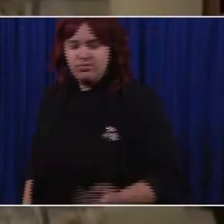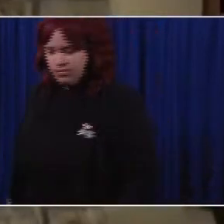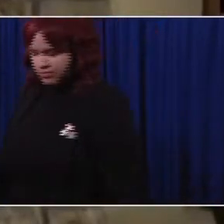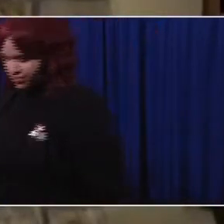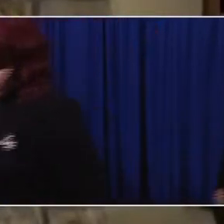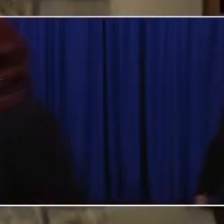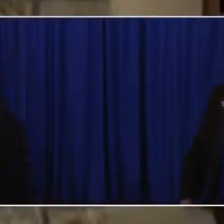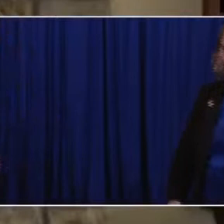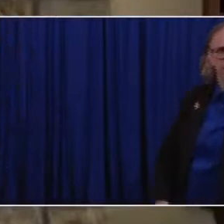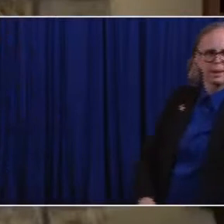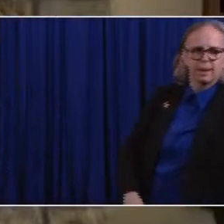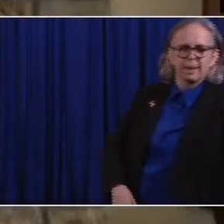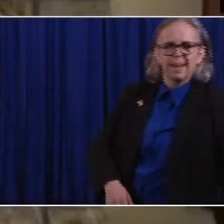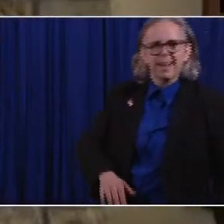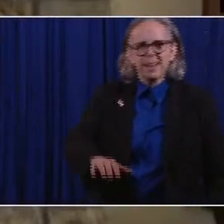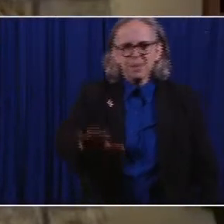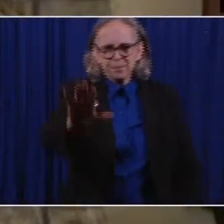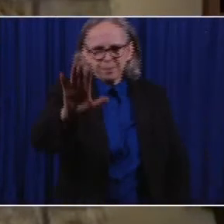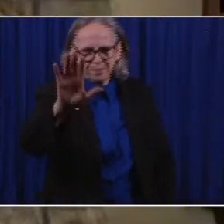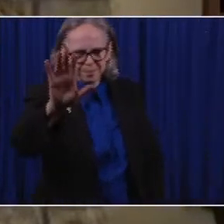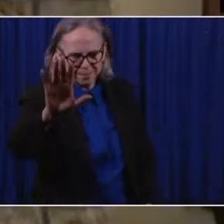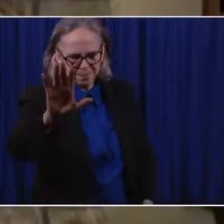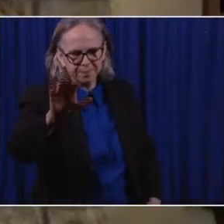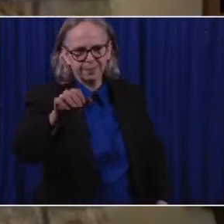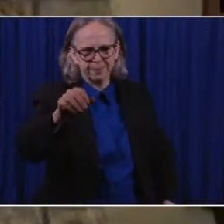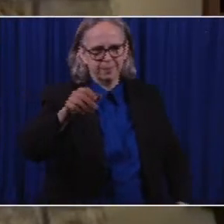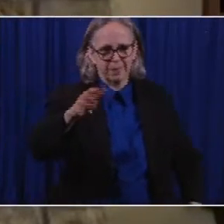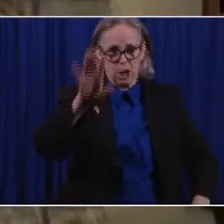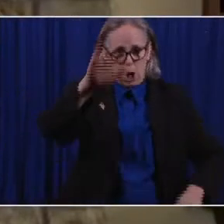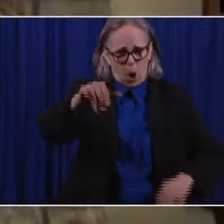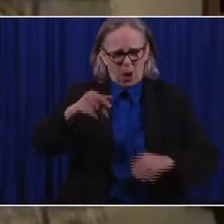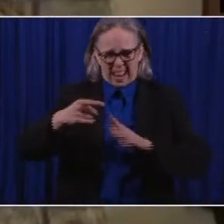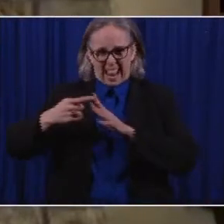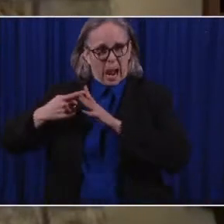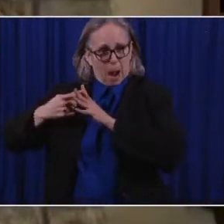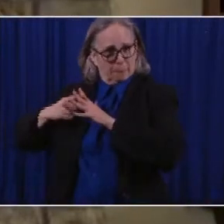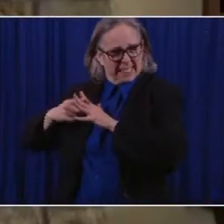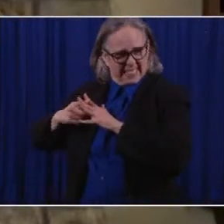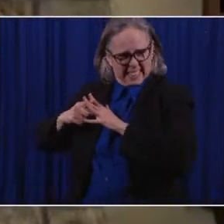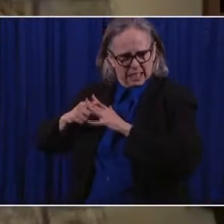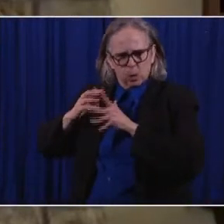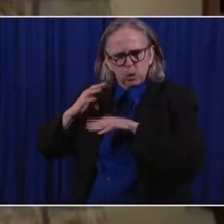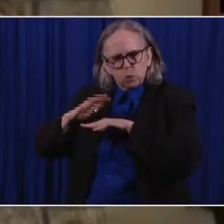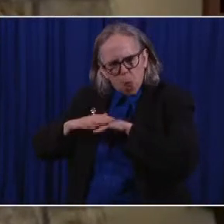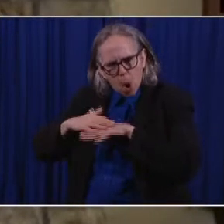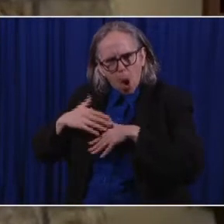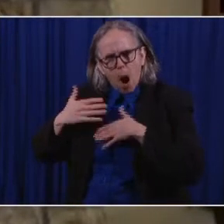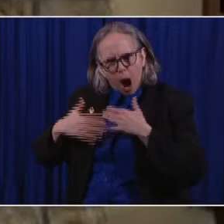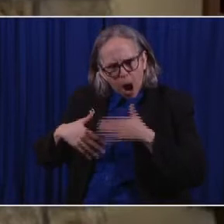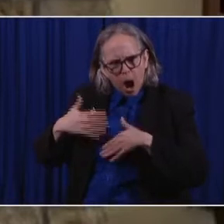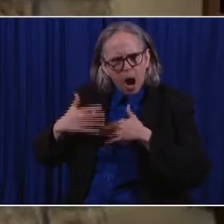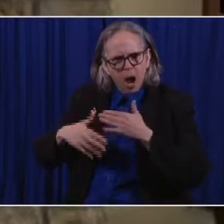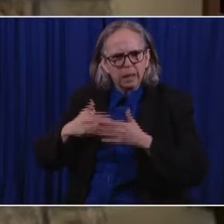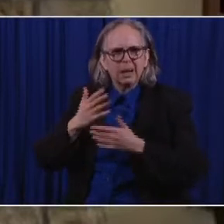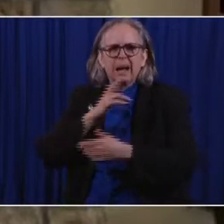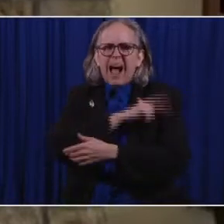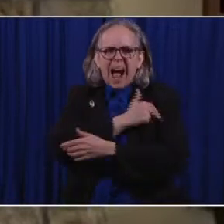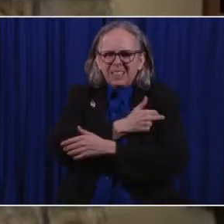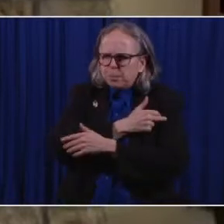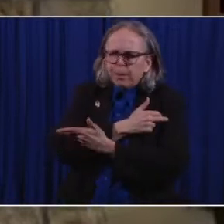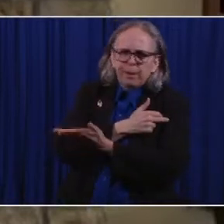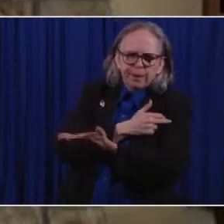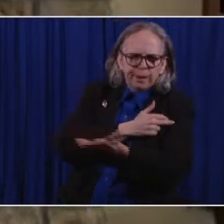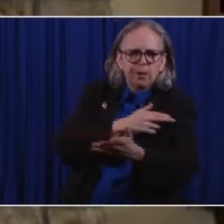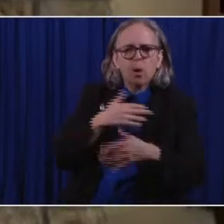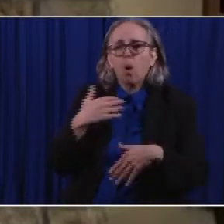We had a slow uptake at the beginning. Quite candidly, some of our hospitals weren't moving as fast as I wanted them to move. We love them. They're great,